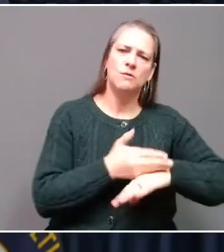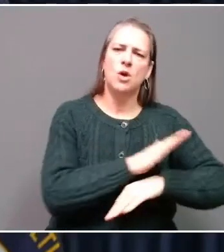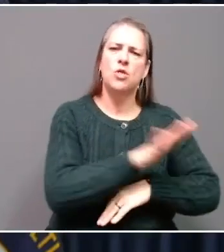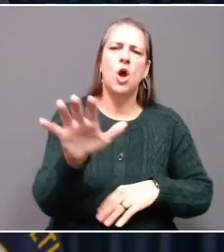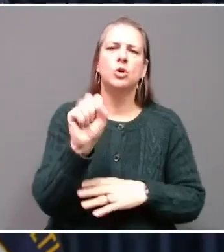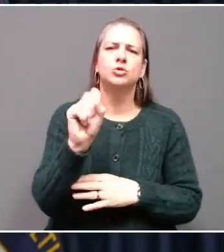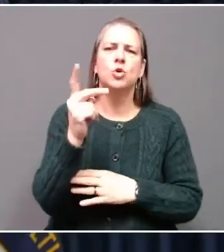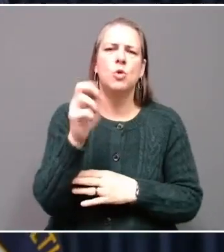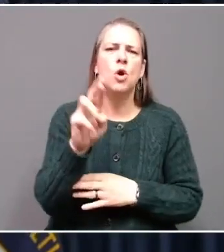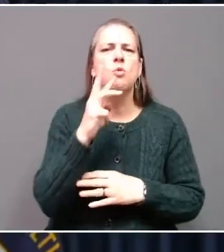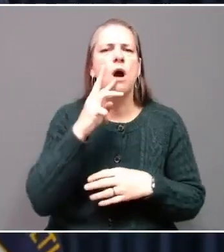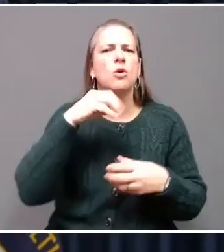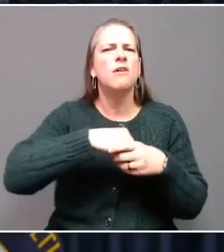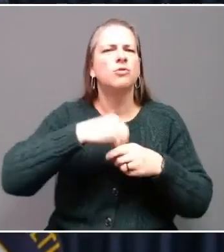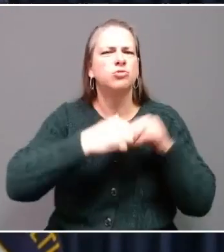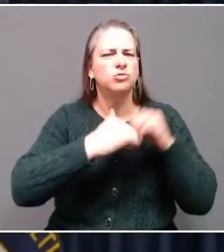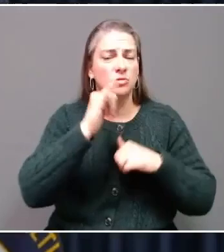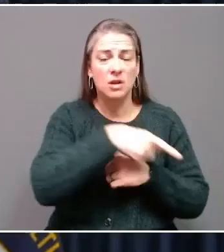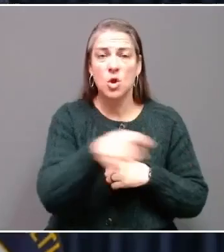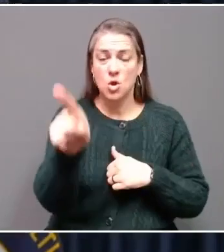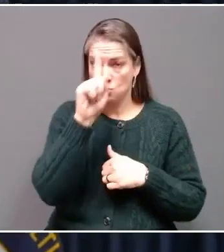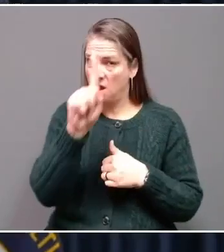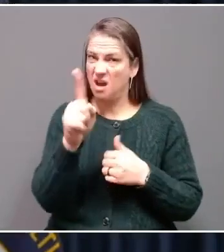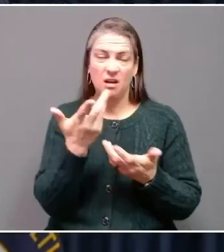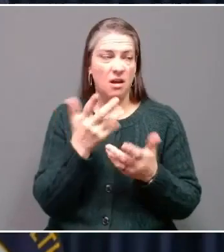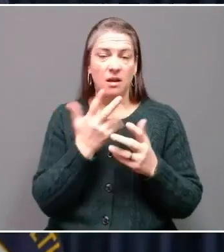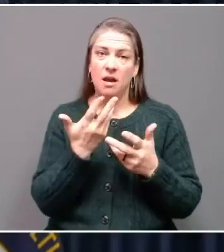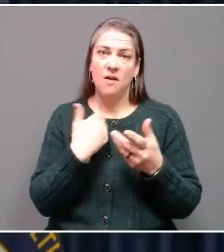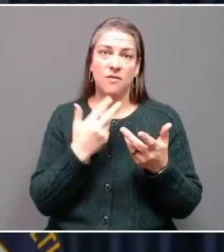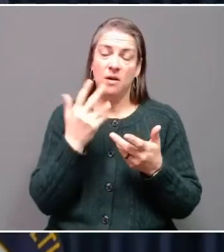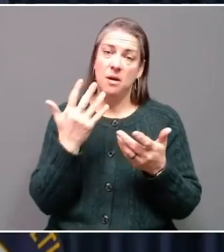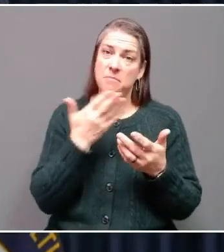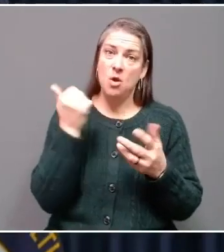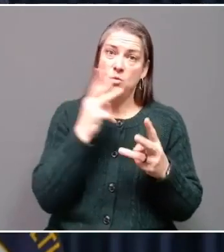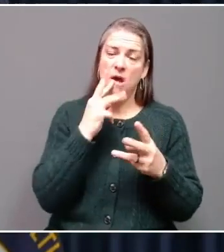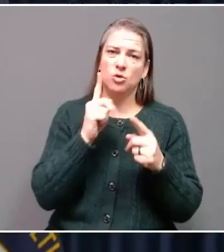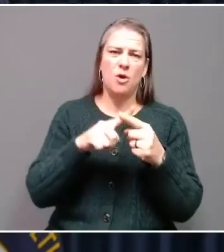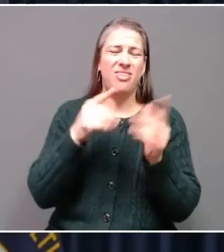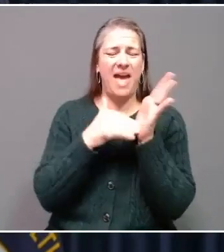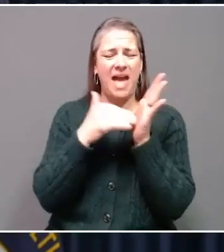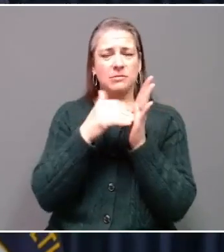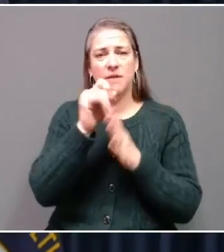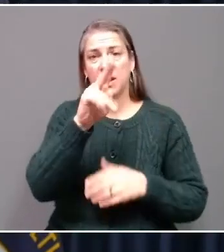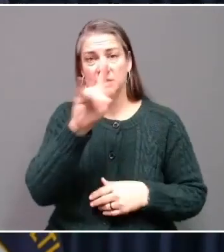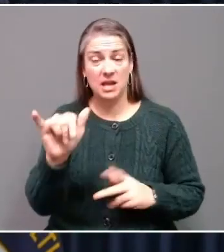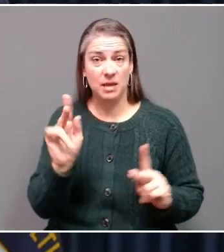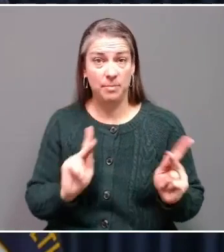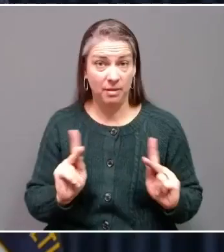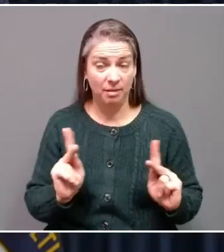services to thousands of Kentucky homes and businesses, and it's going to bring water or sewer services